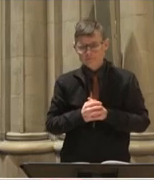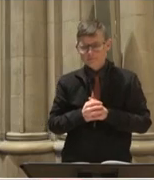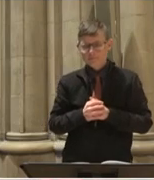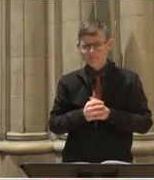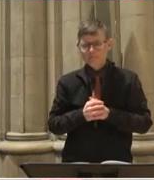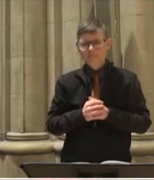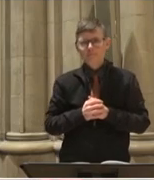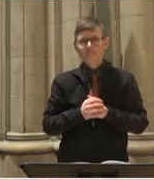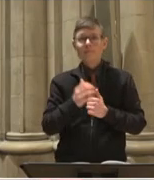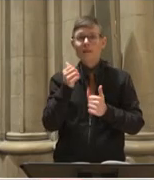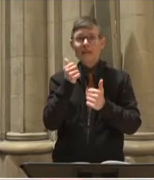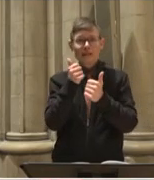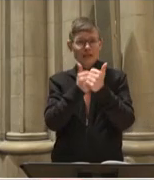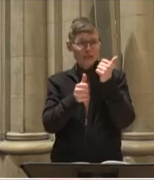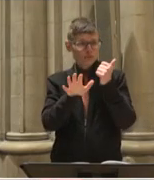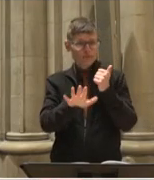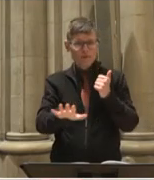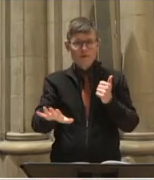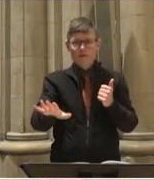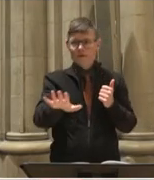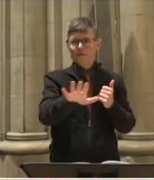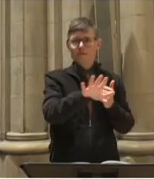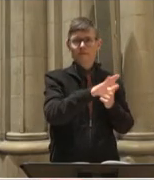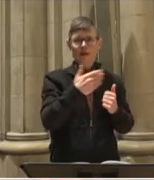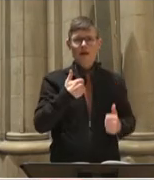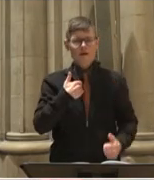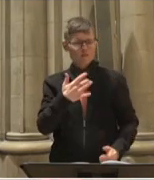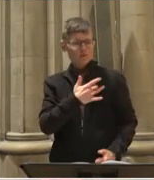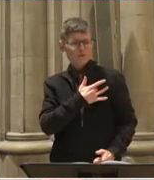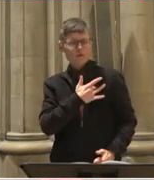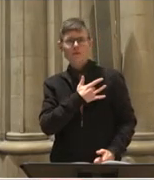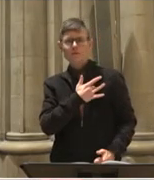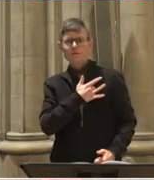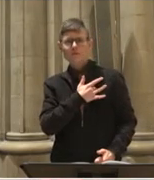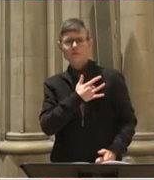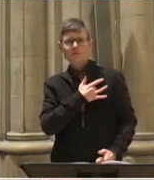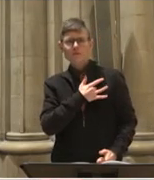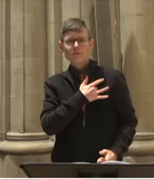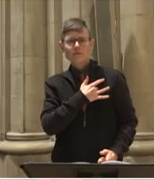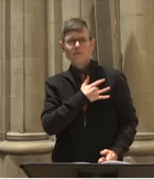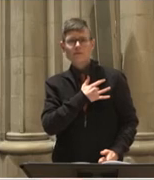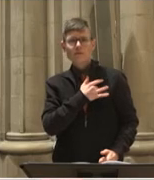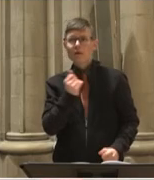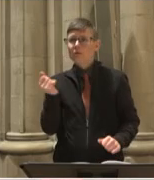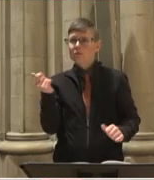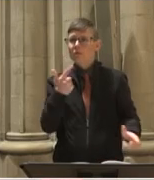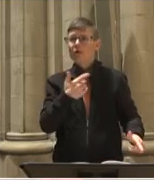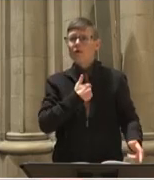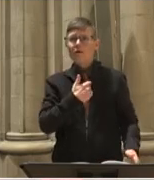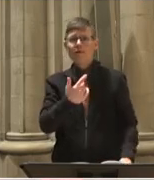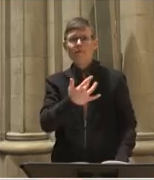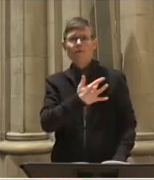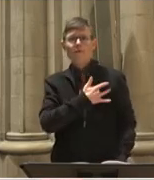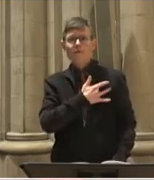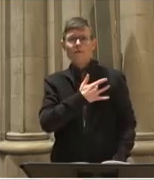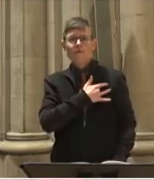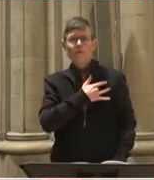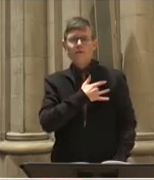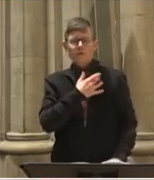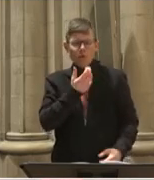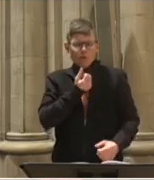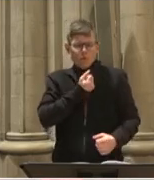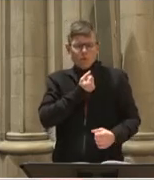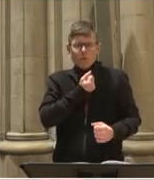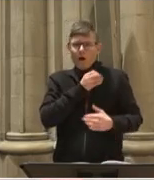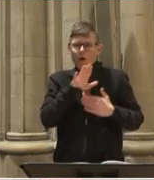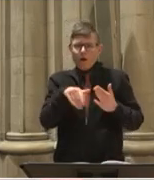each and every one of us has a heart. We have hearts that hold our deepest feelings